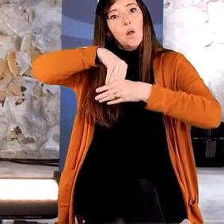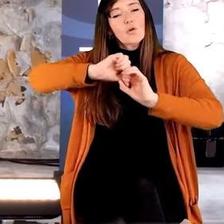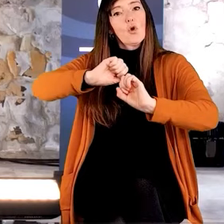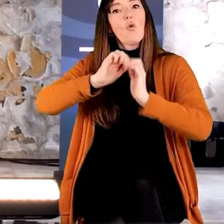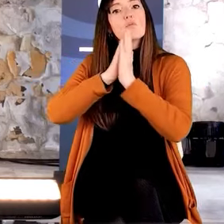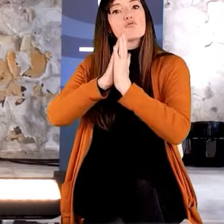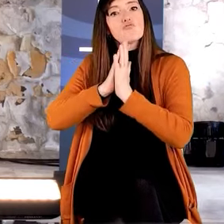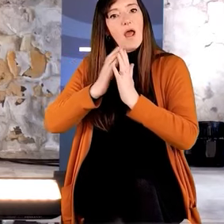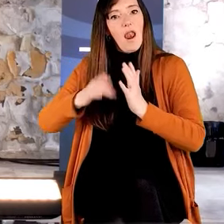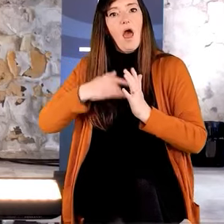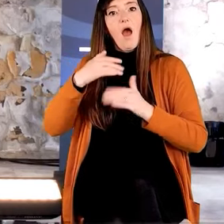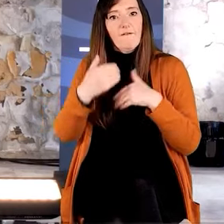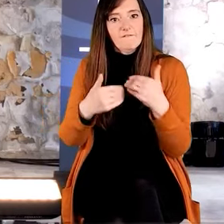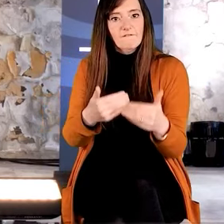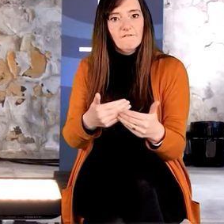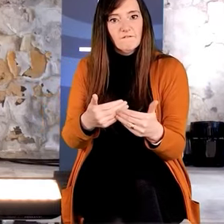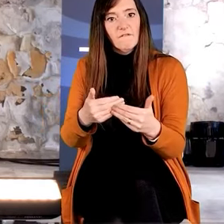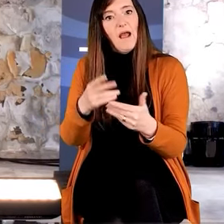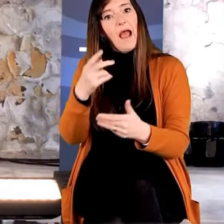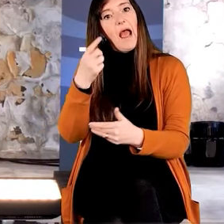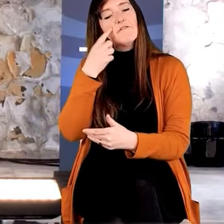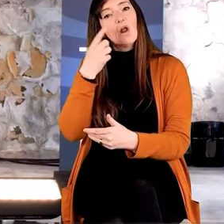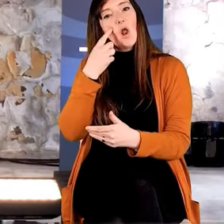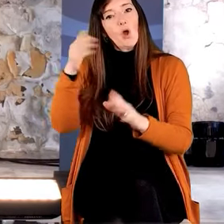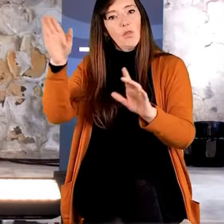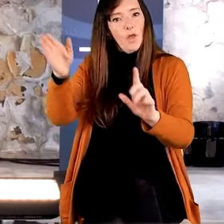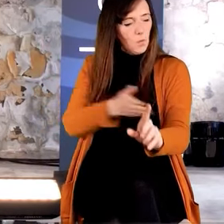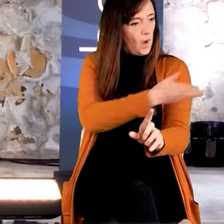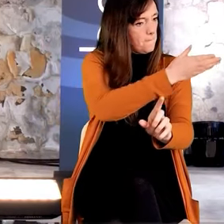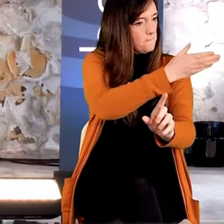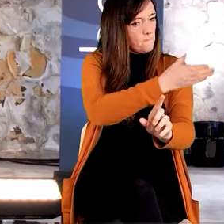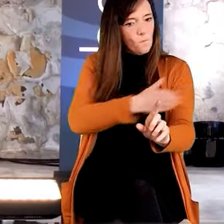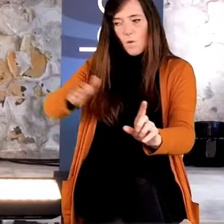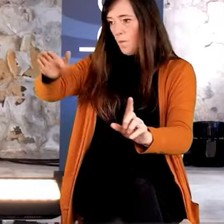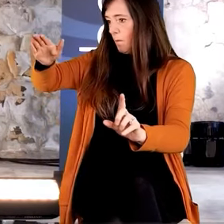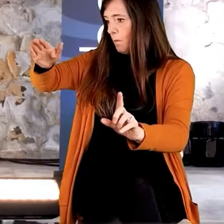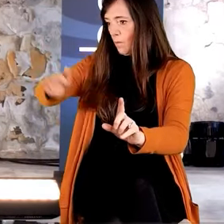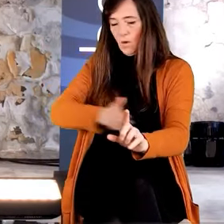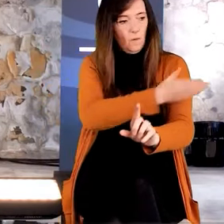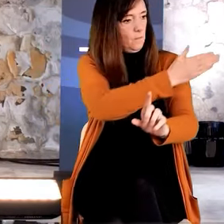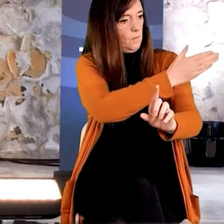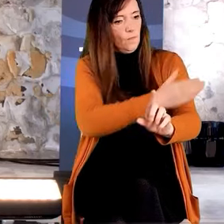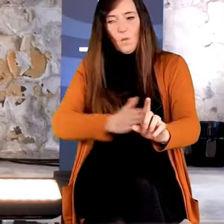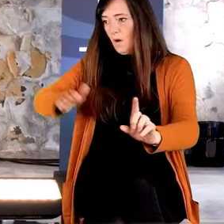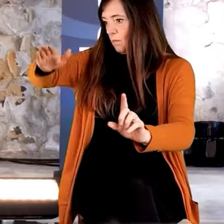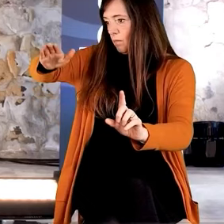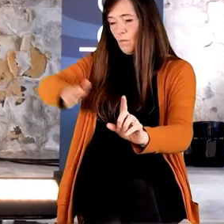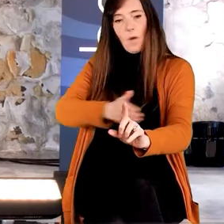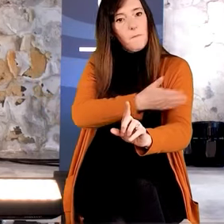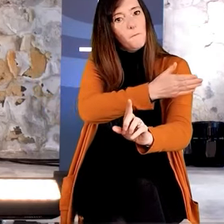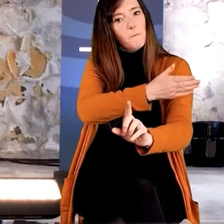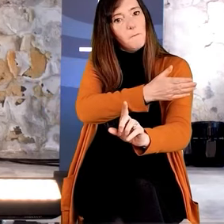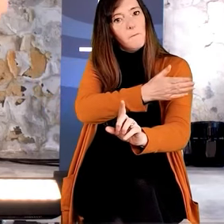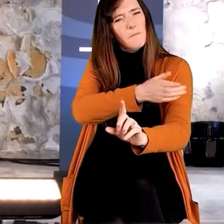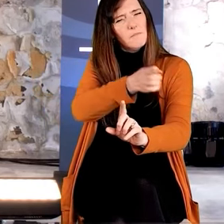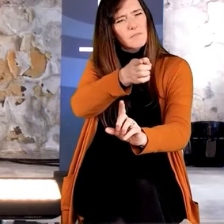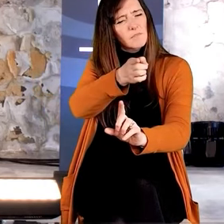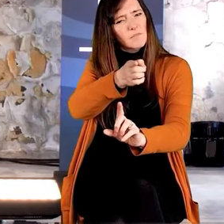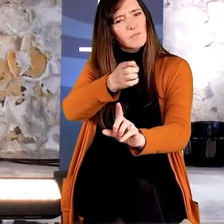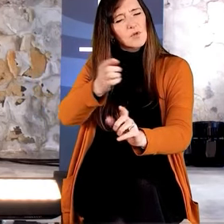later, go with the swings from one side to the other, to the other, to the other, because it swings and